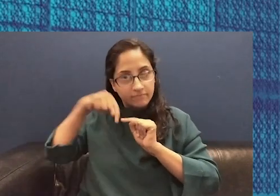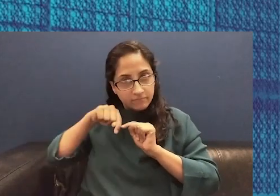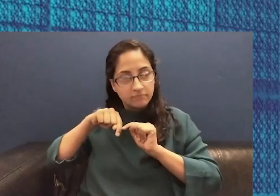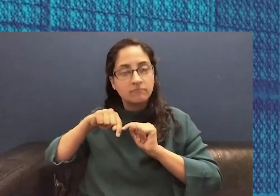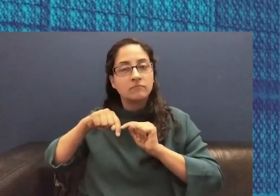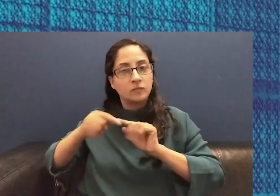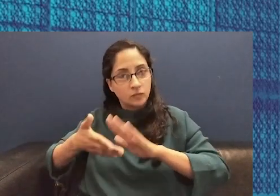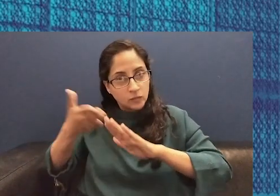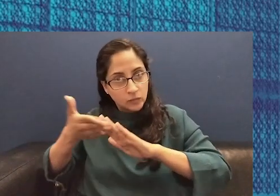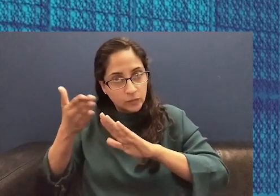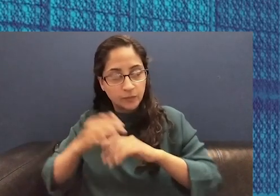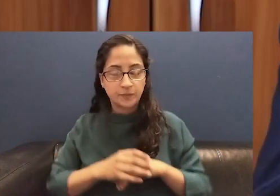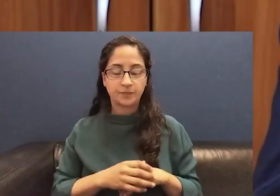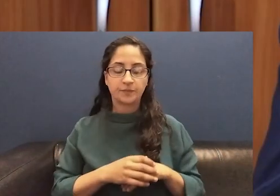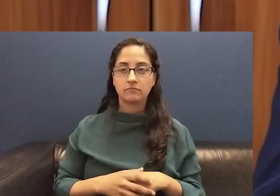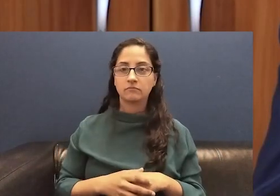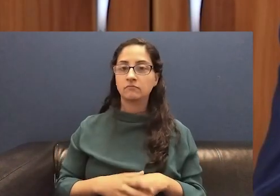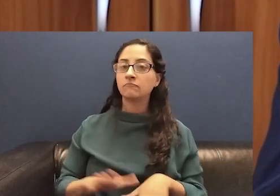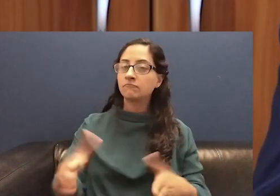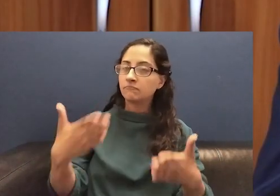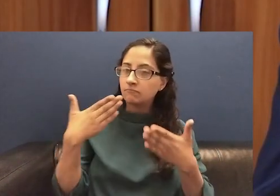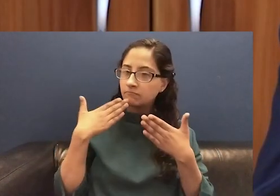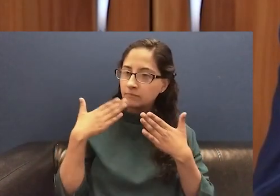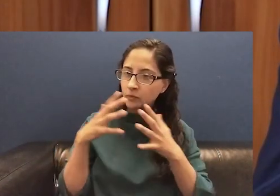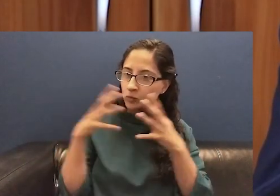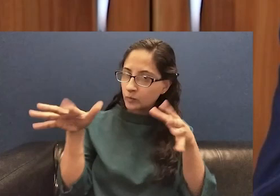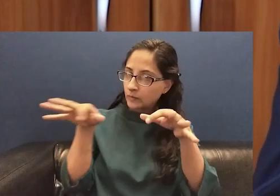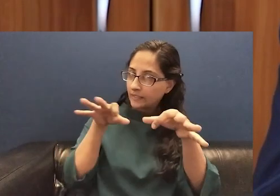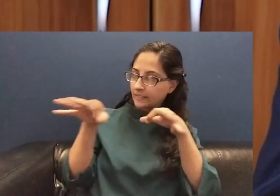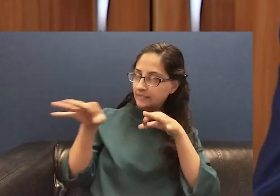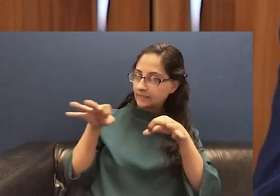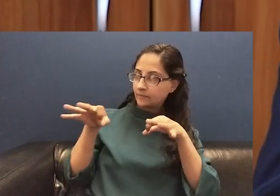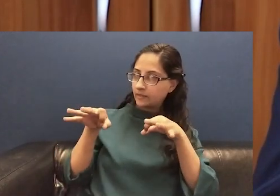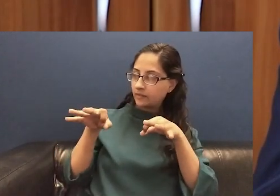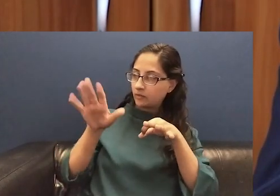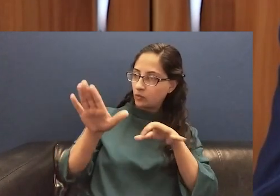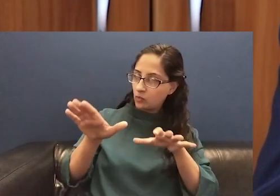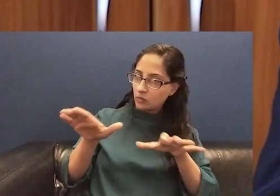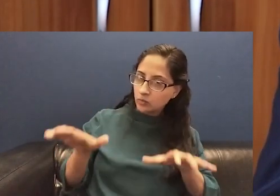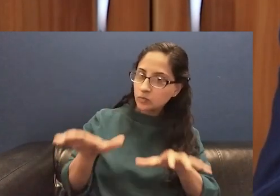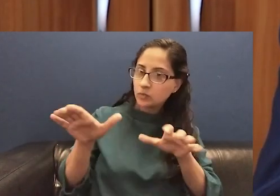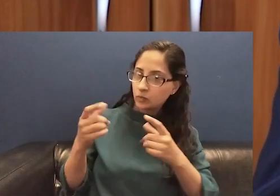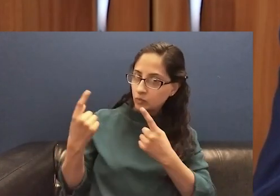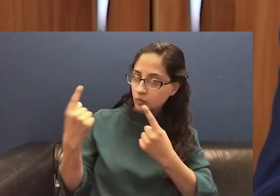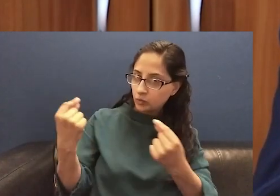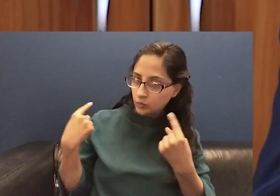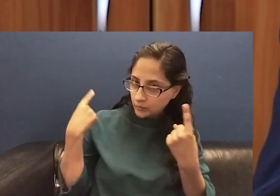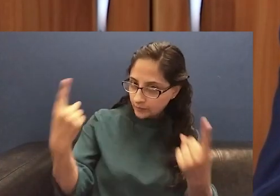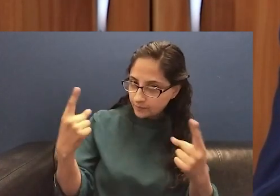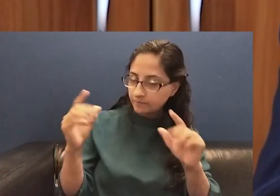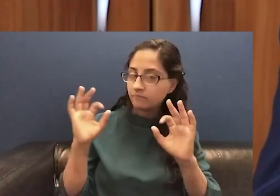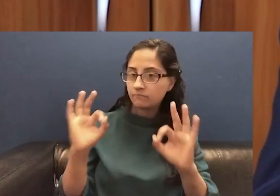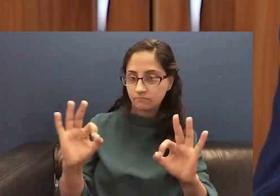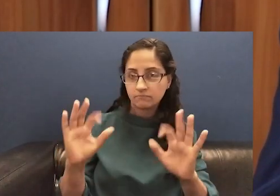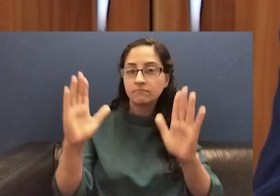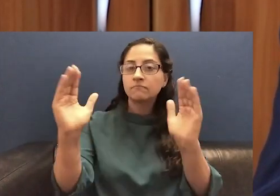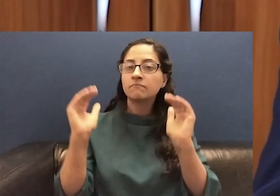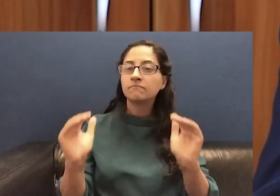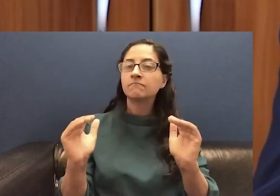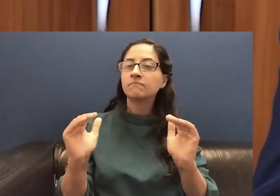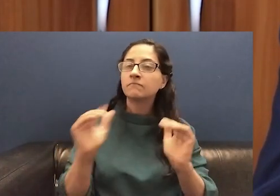very important area. We tried very actively from the beginning, and I would say